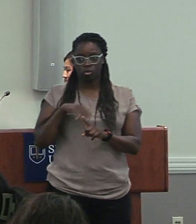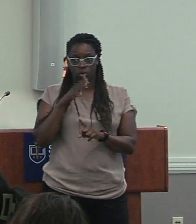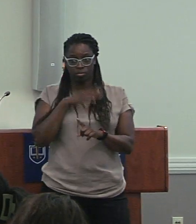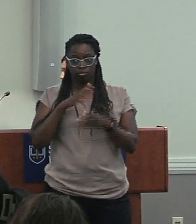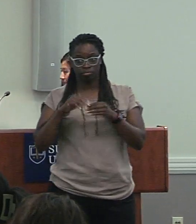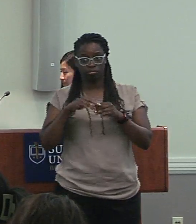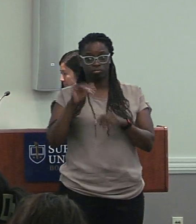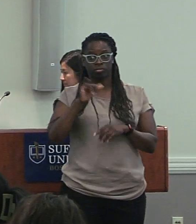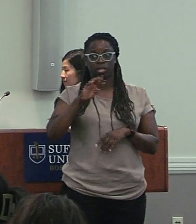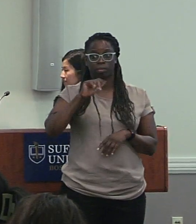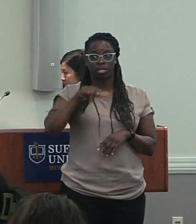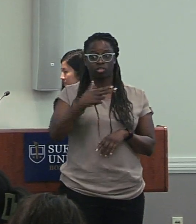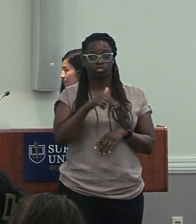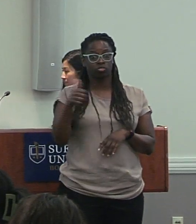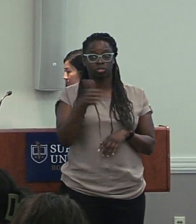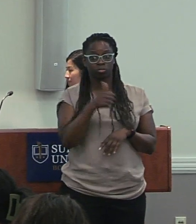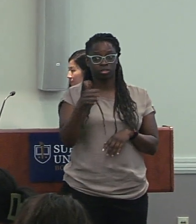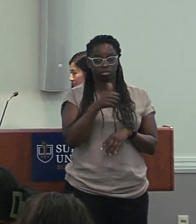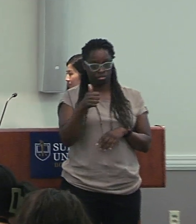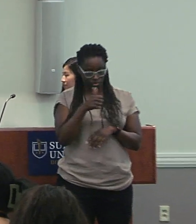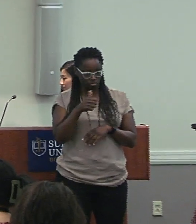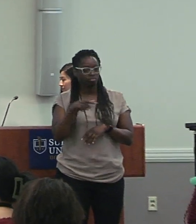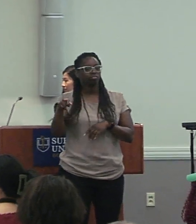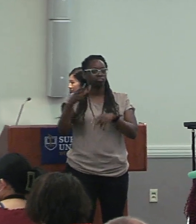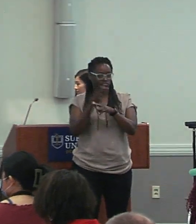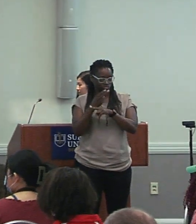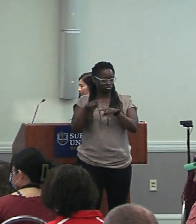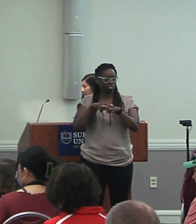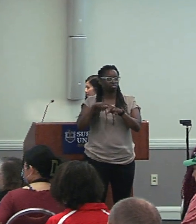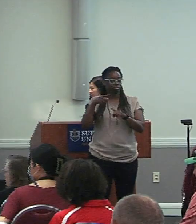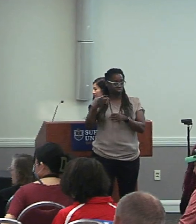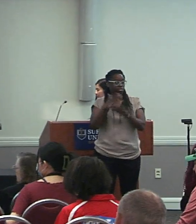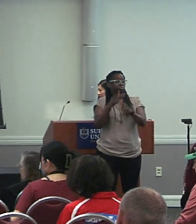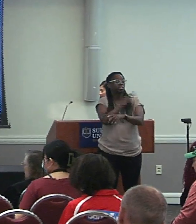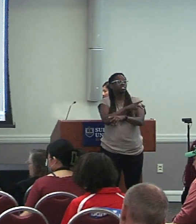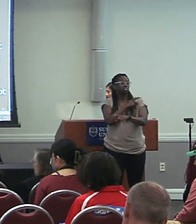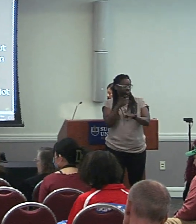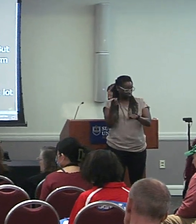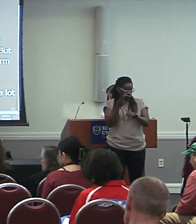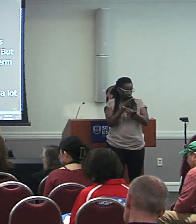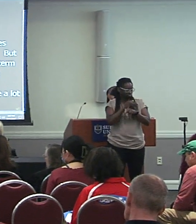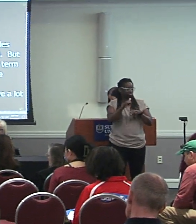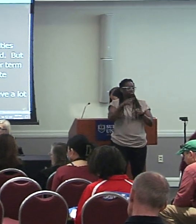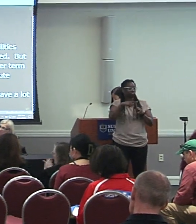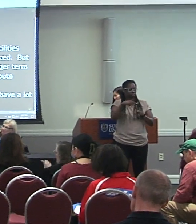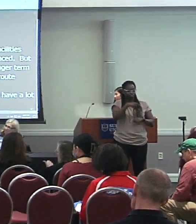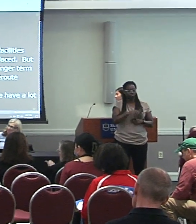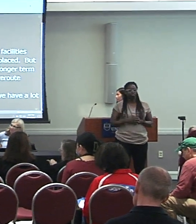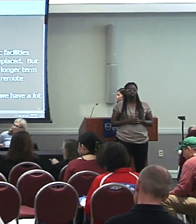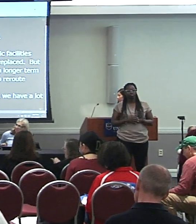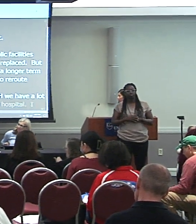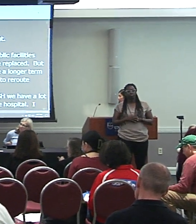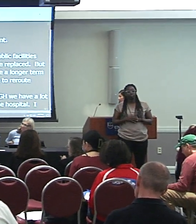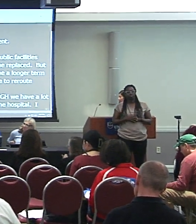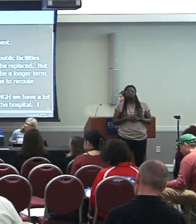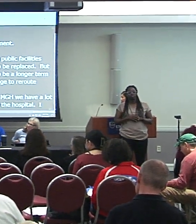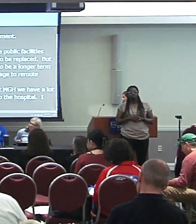use the subway system to come to MGH. So I like to propose that we look